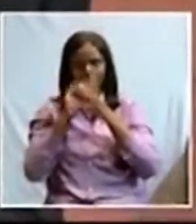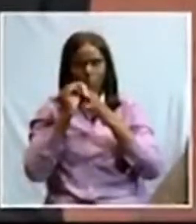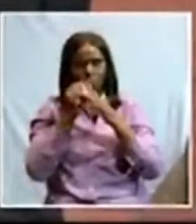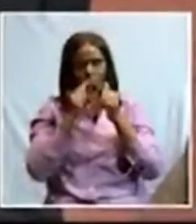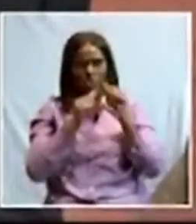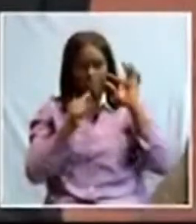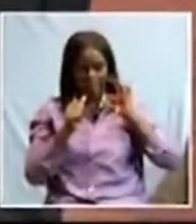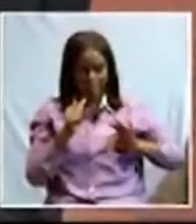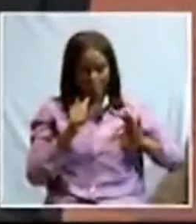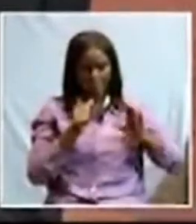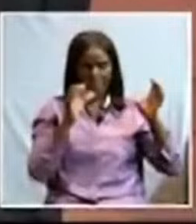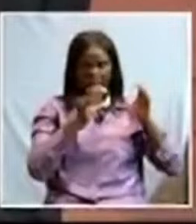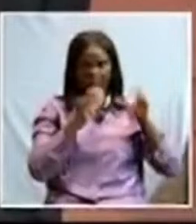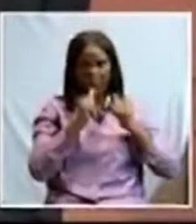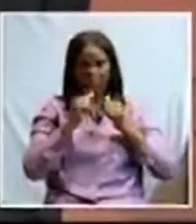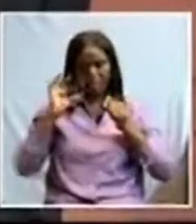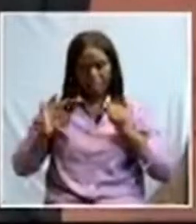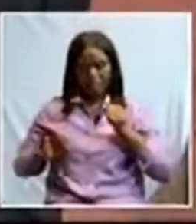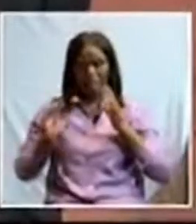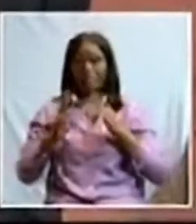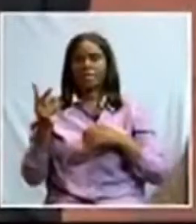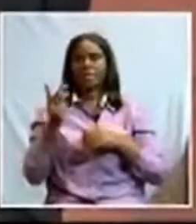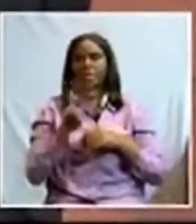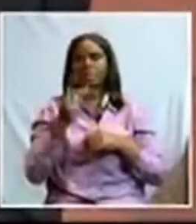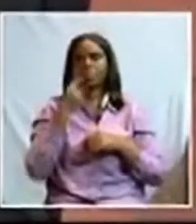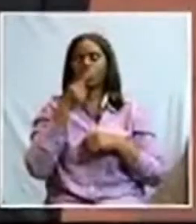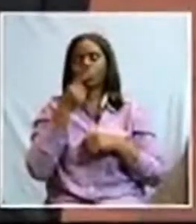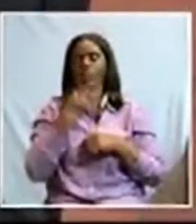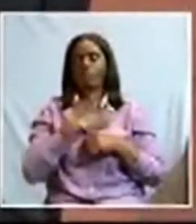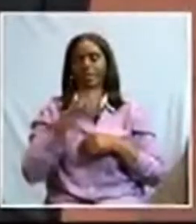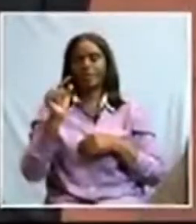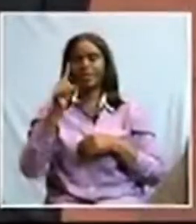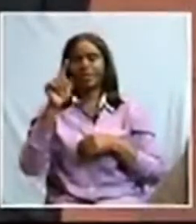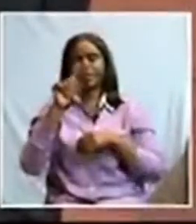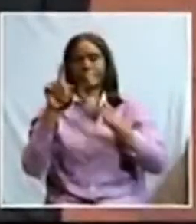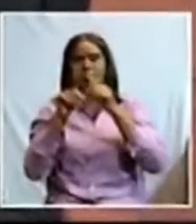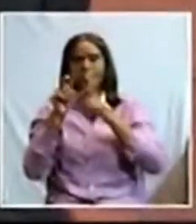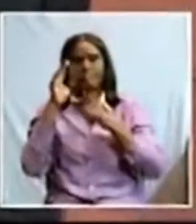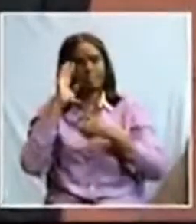beneficiary, or the council and the beneficiaries? That is my first question, sir.